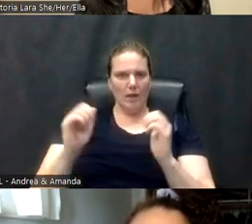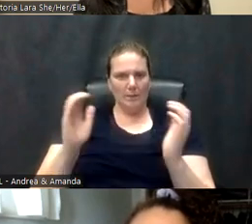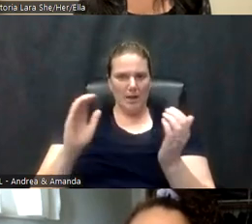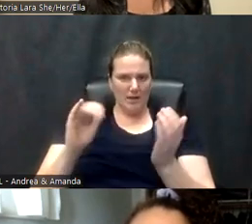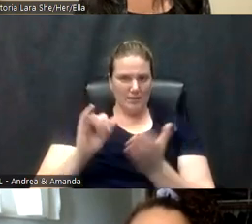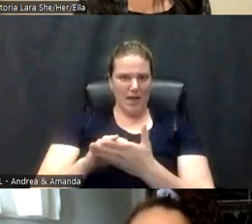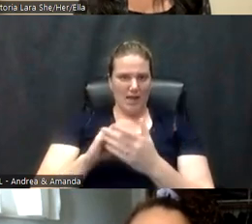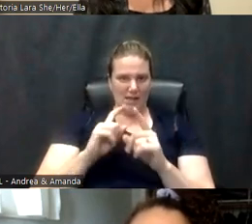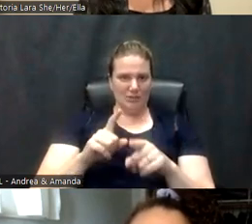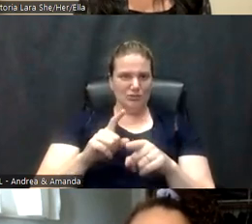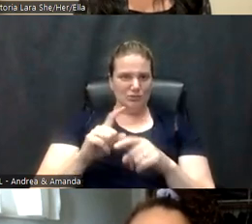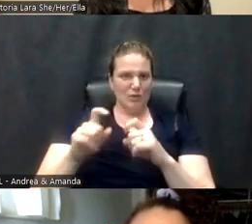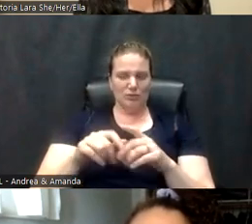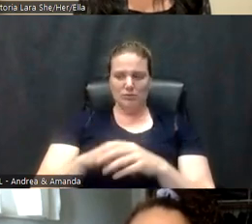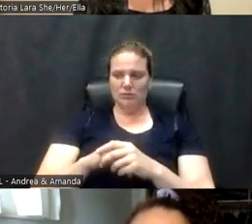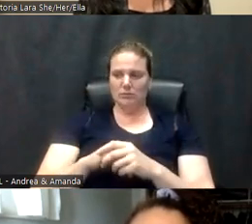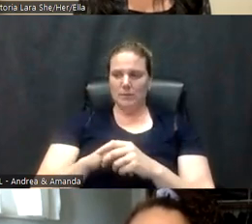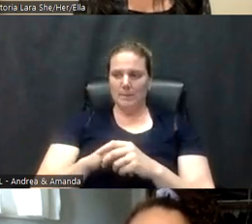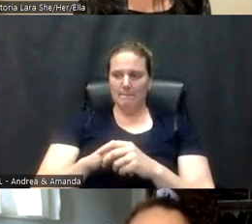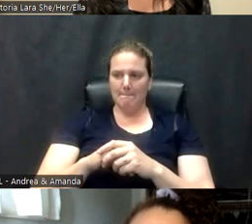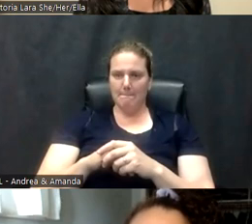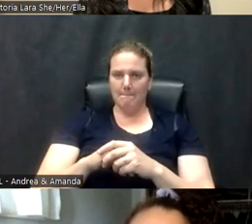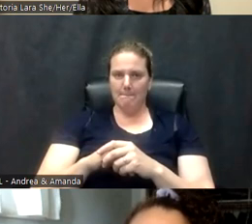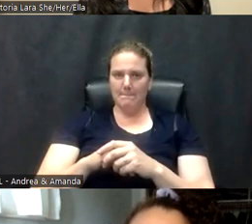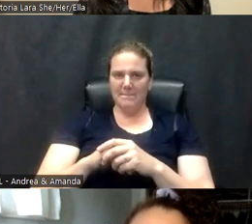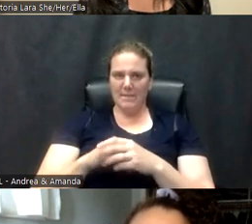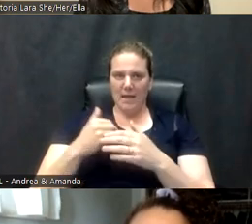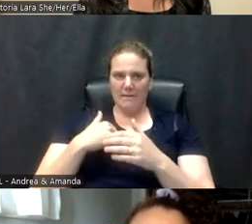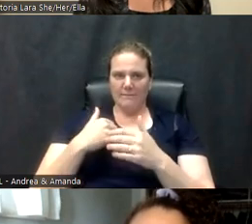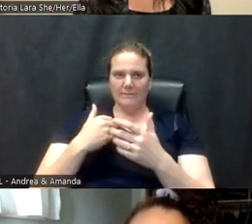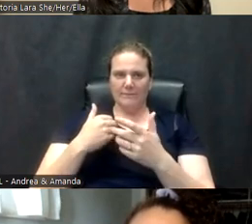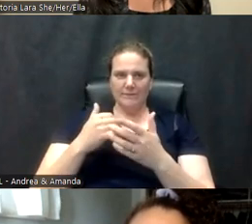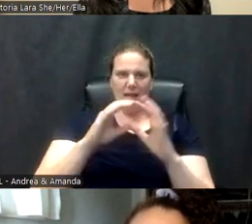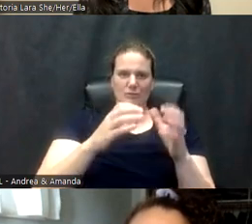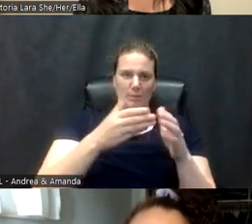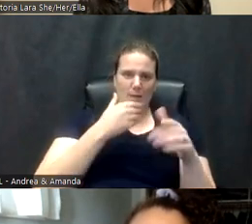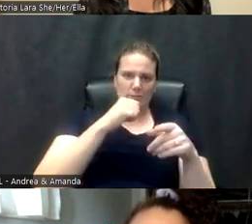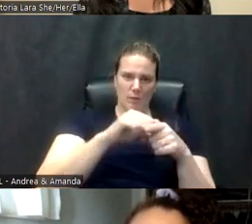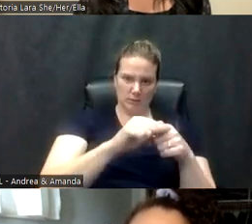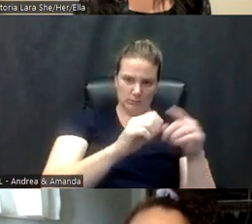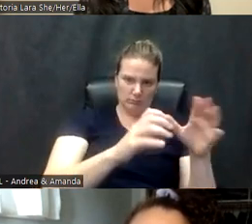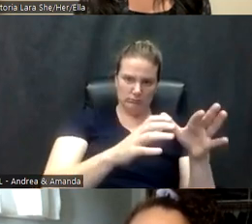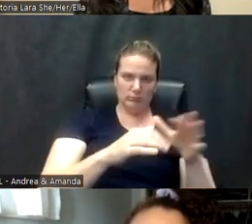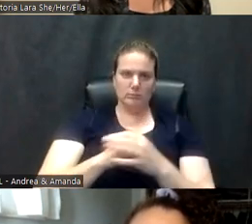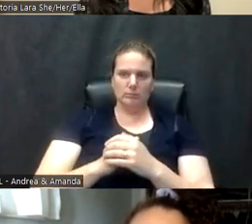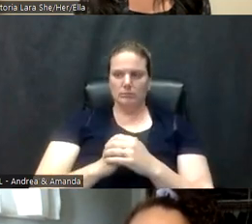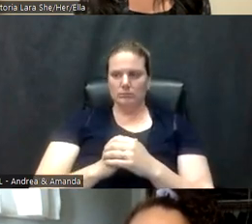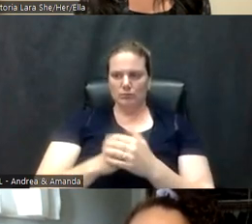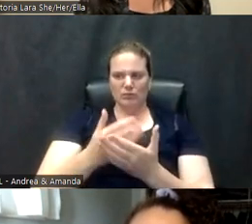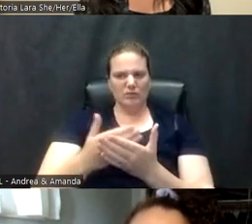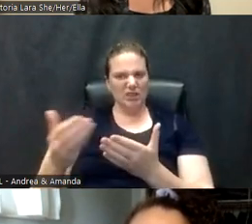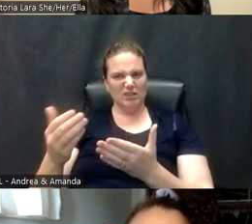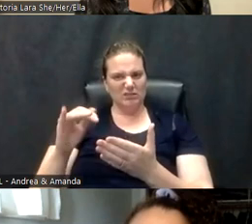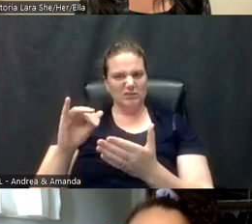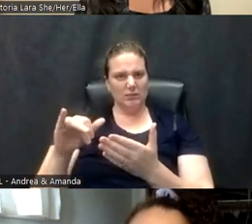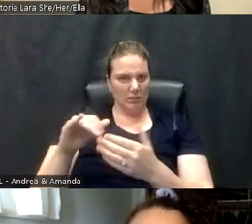questions. I mean, they're all gonna be very different. We could just categorize them like best practices, things of that nature, just so